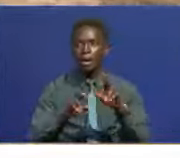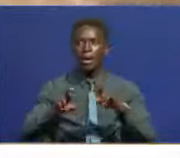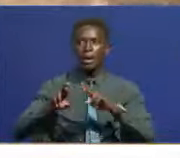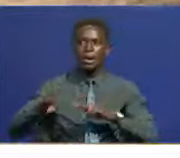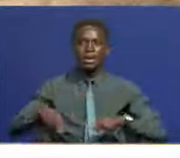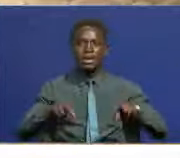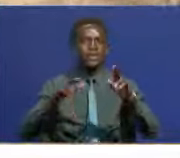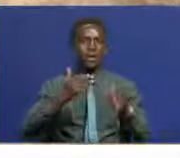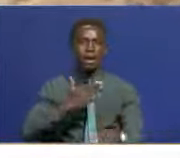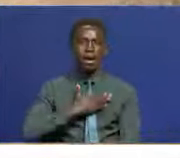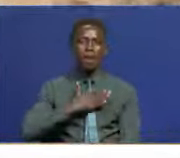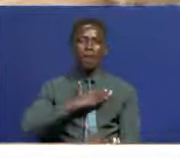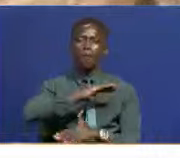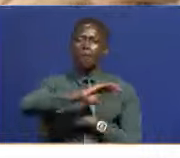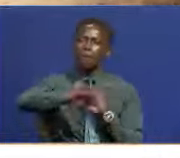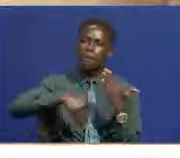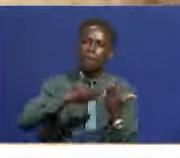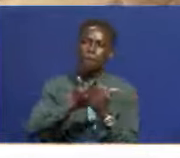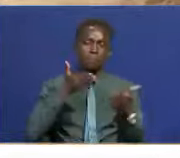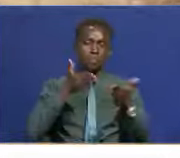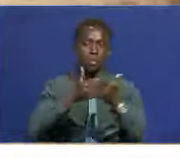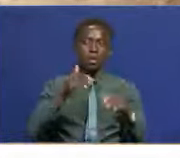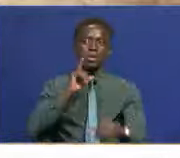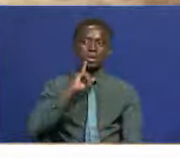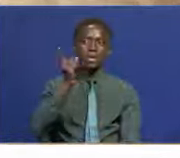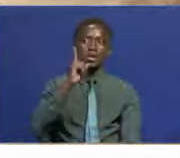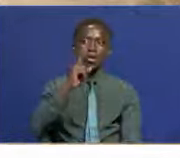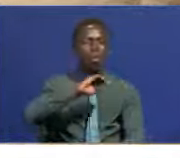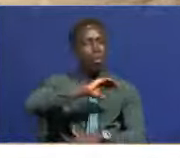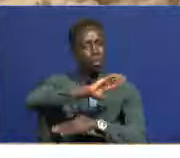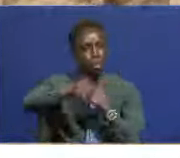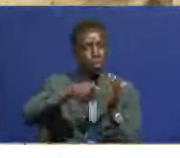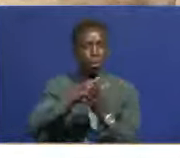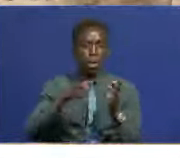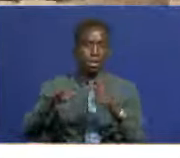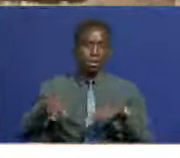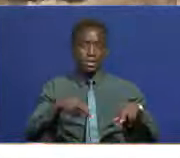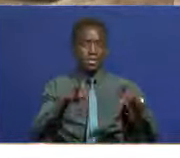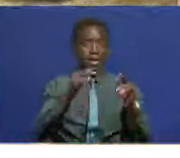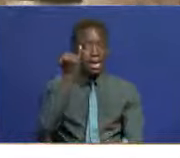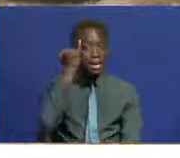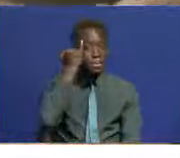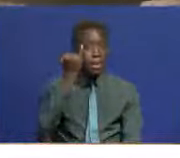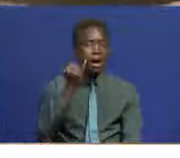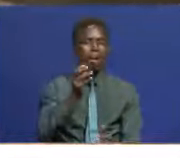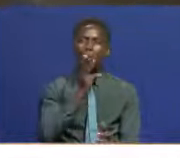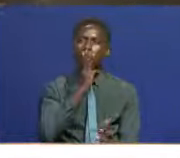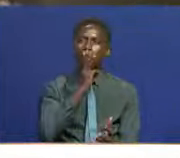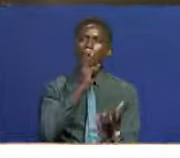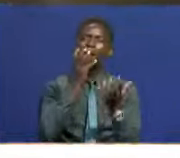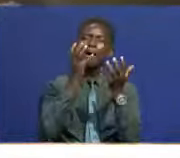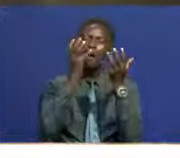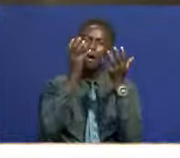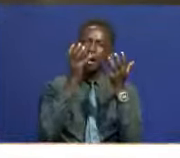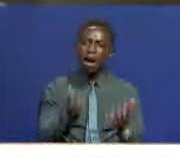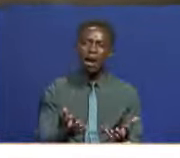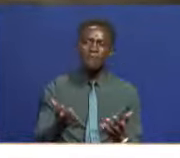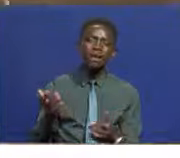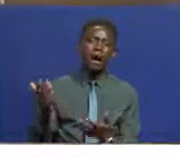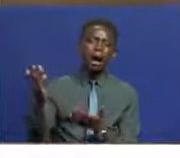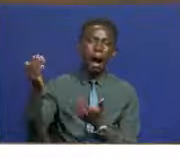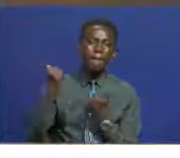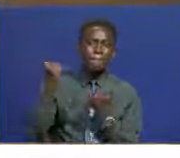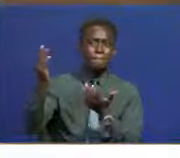have built skyscrapers on the rivers. Just imagine heavy water coming every year, cleaning up